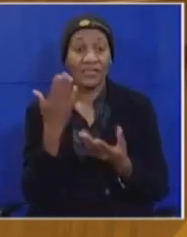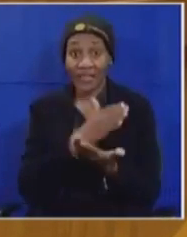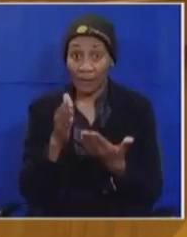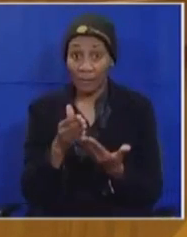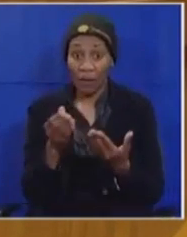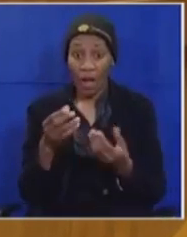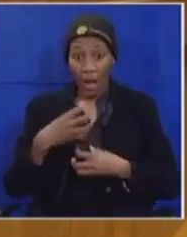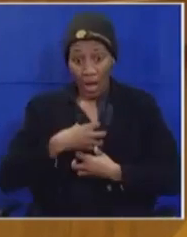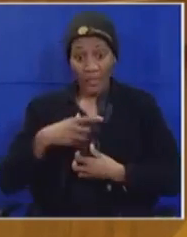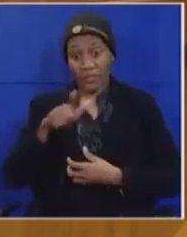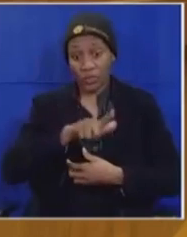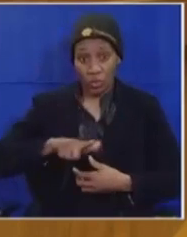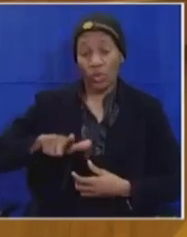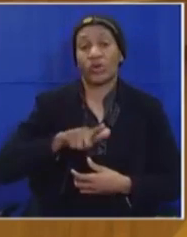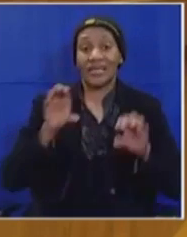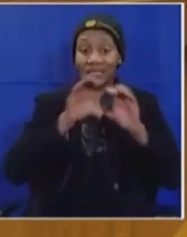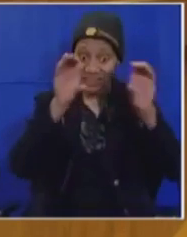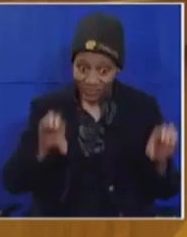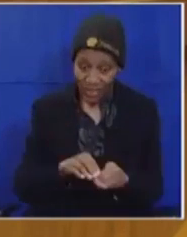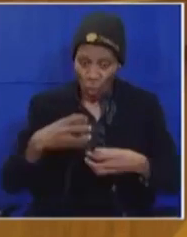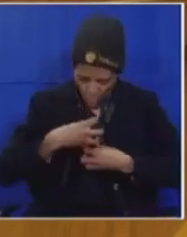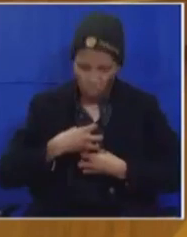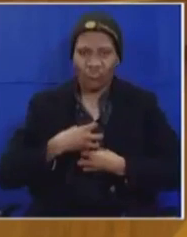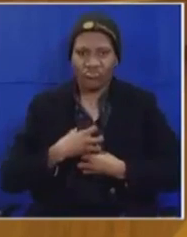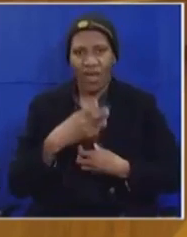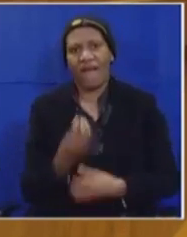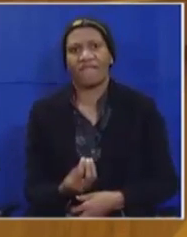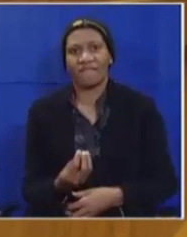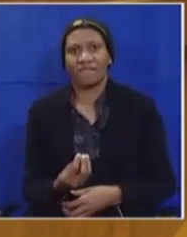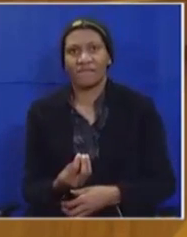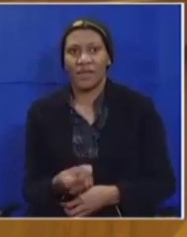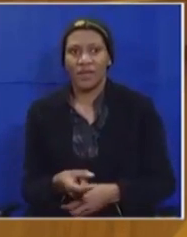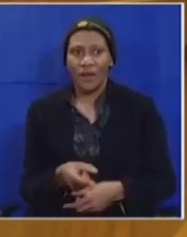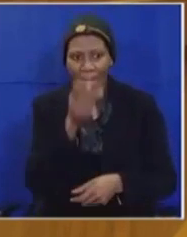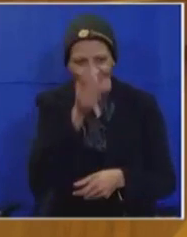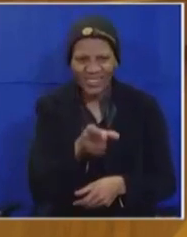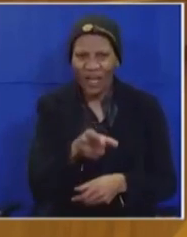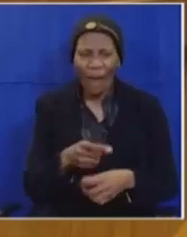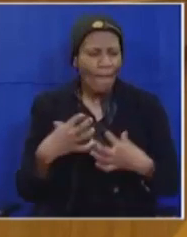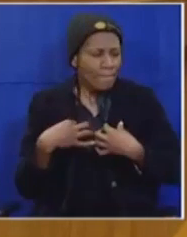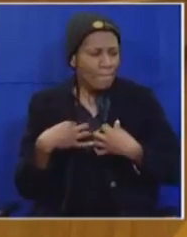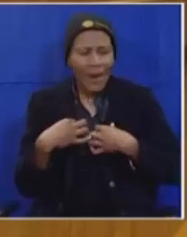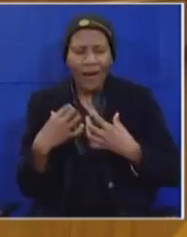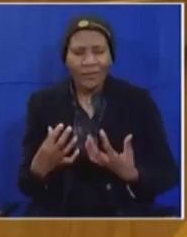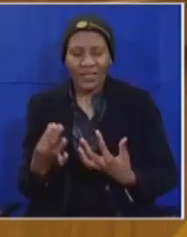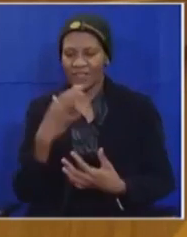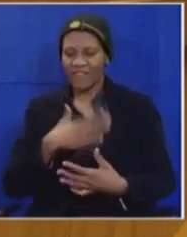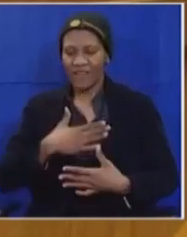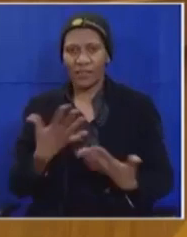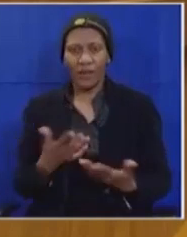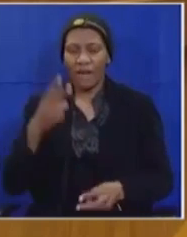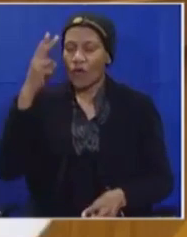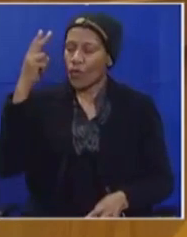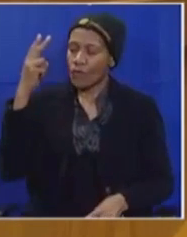and who are currently being given title deeds become so proud that finally in the end